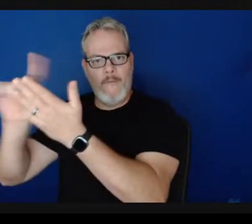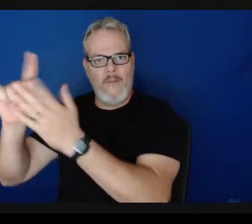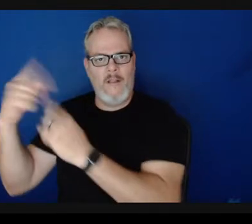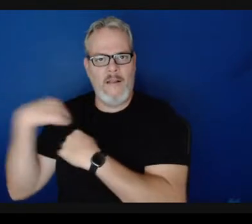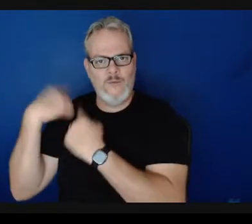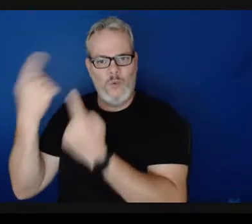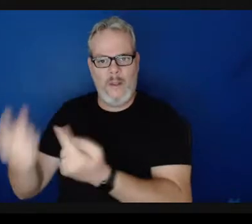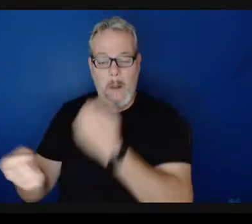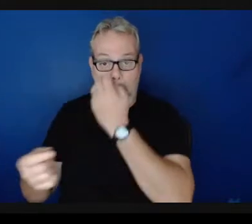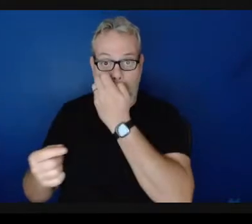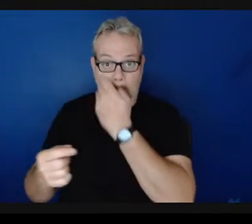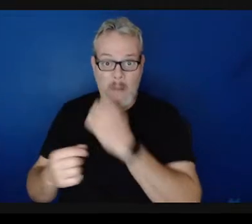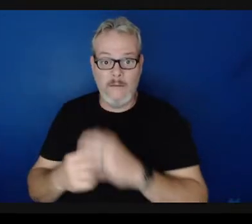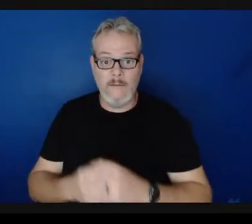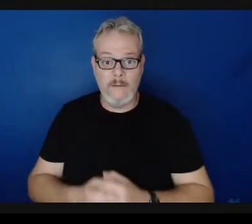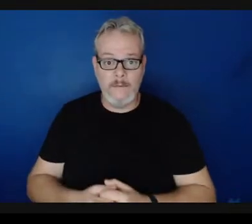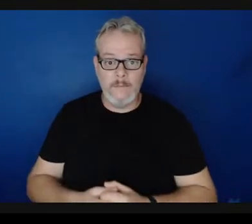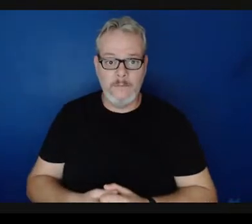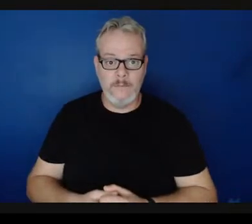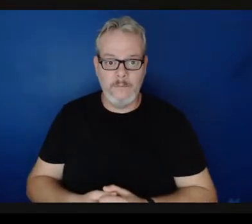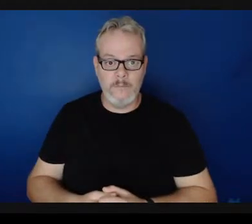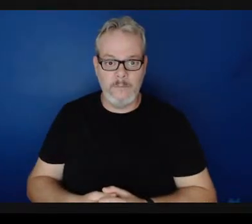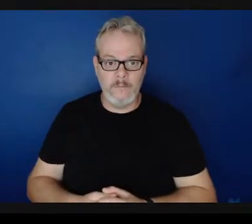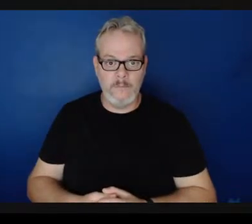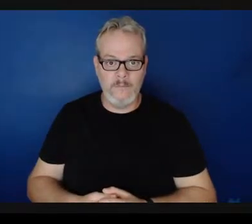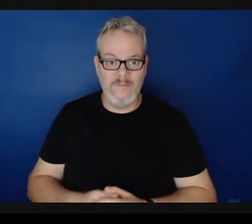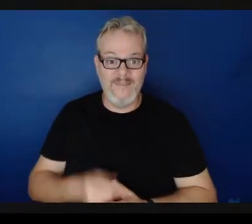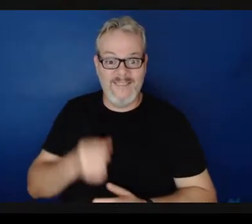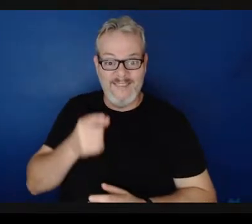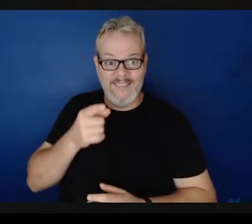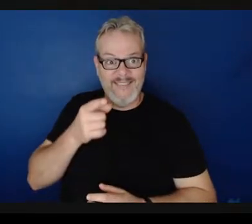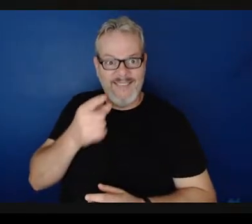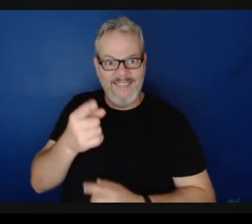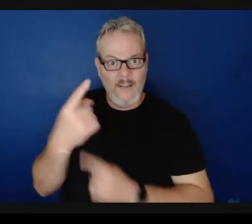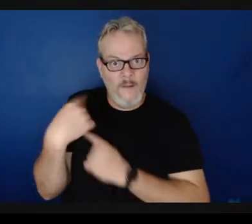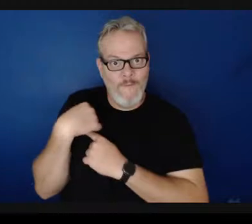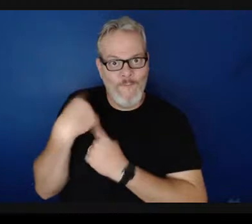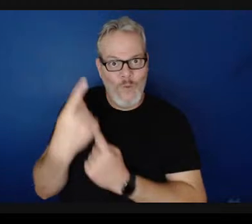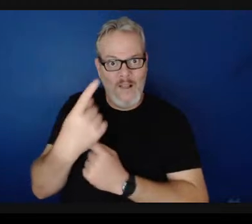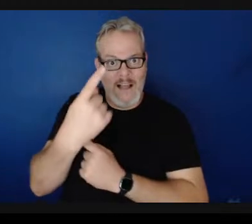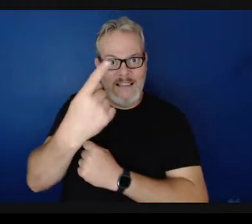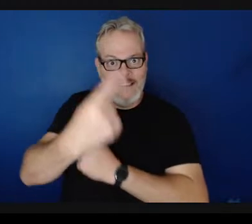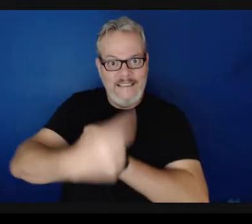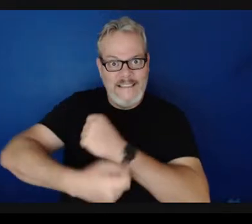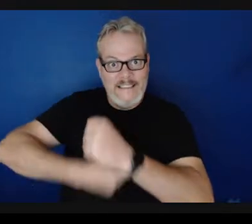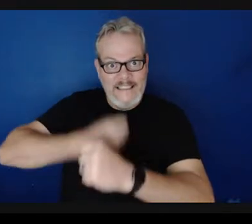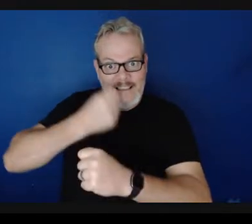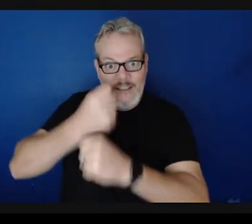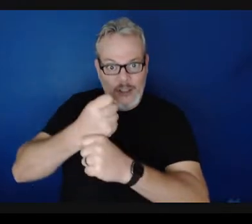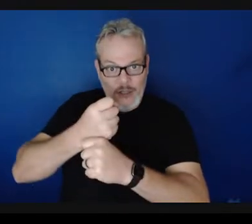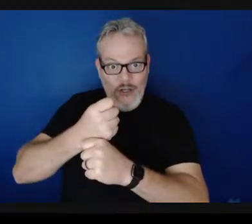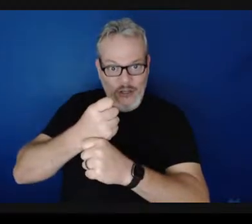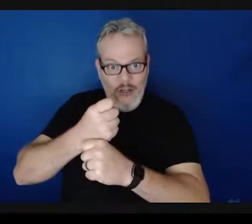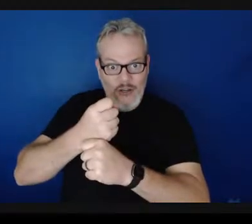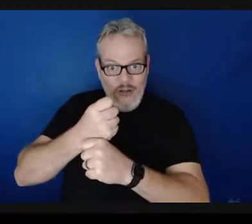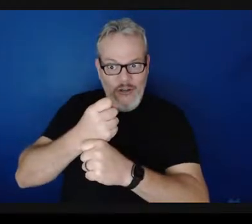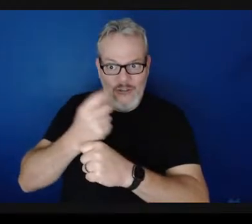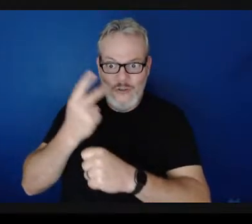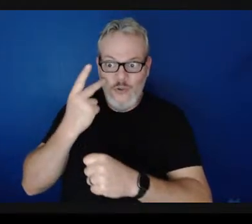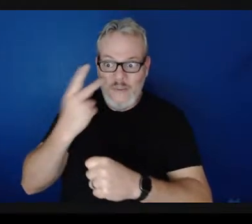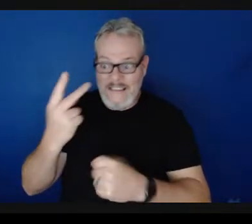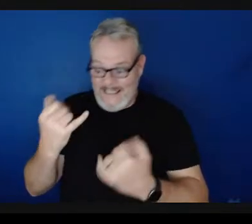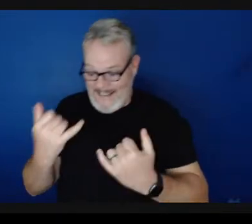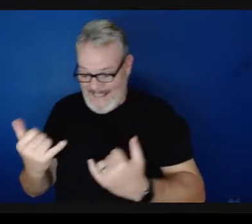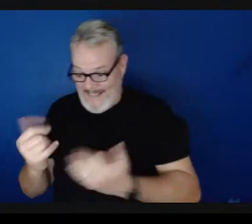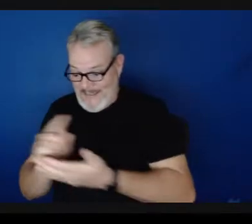For the last year, we look at earthquakes per week as our measurement here. So you can see this last week has been a little bit higher. Does not